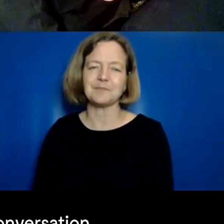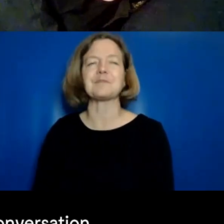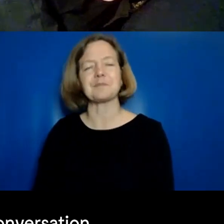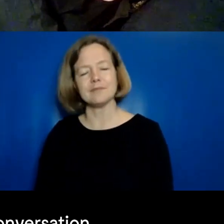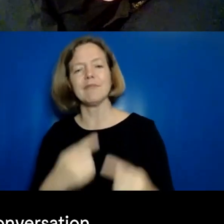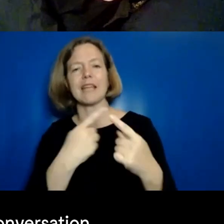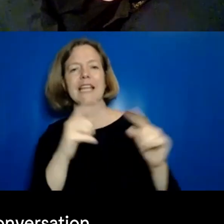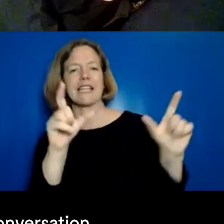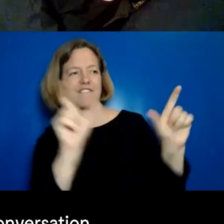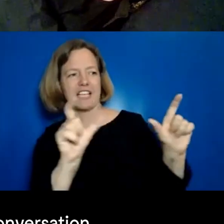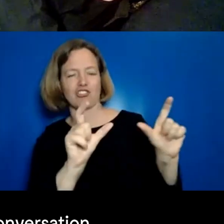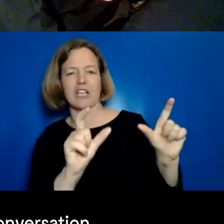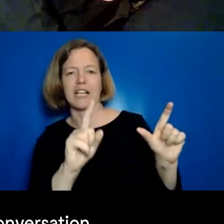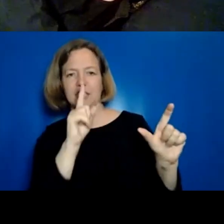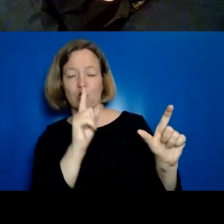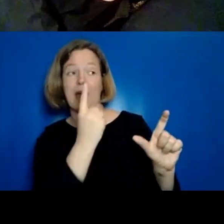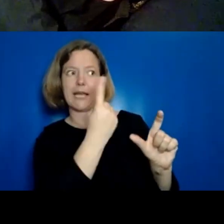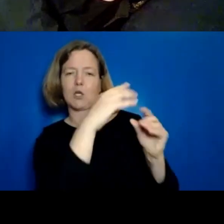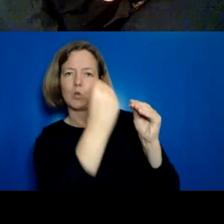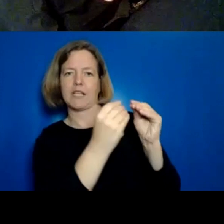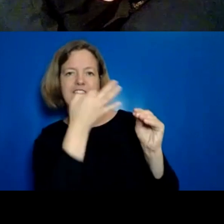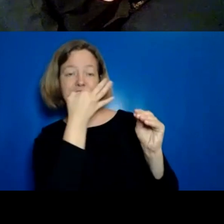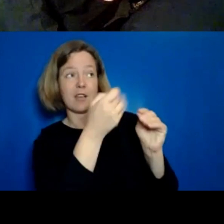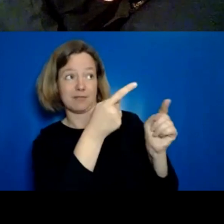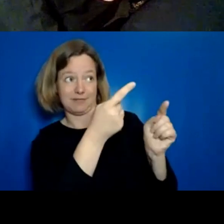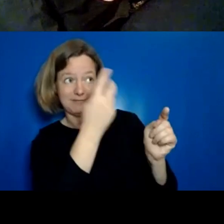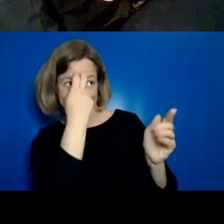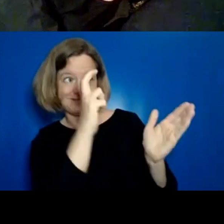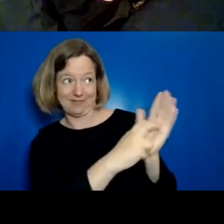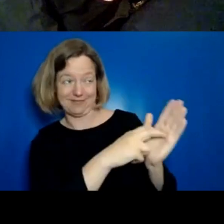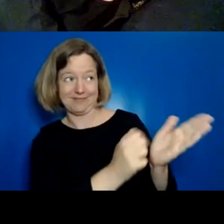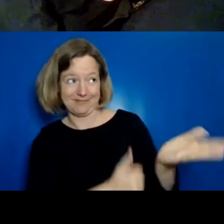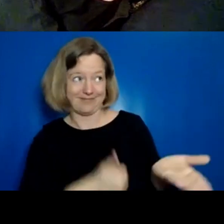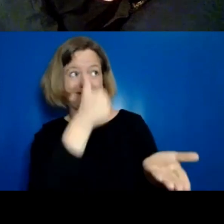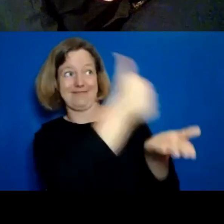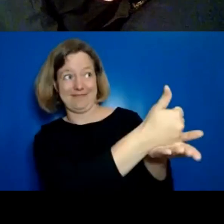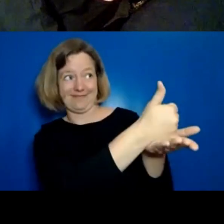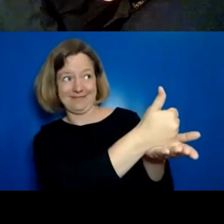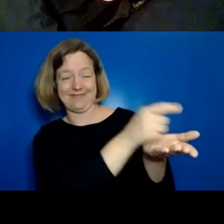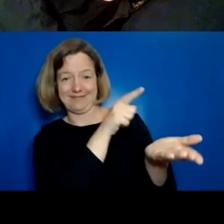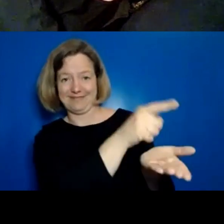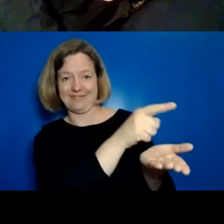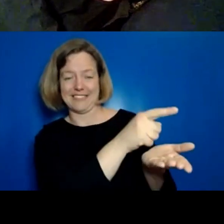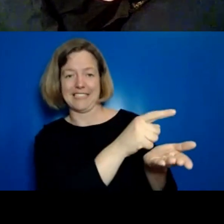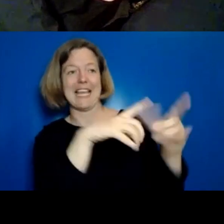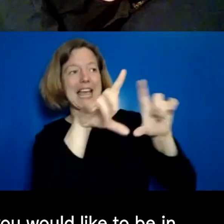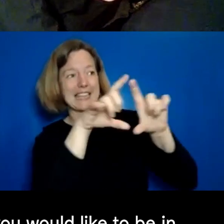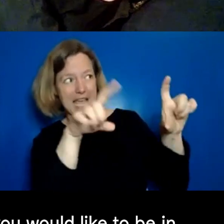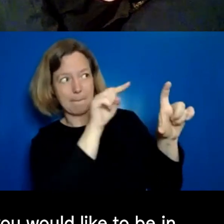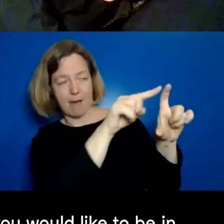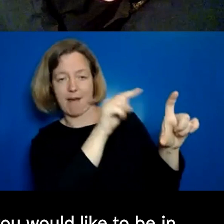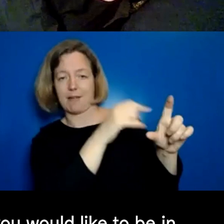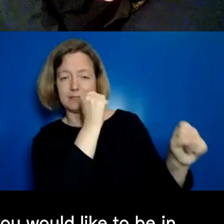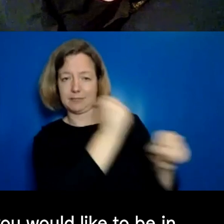artist and asked this person, okay, you're bringing this topic to the project,